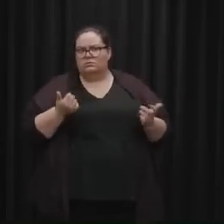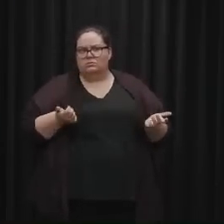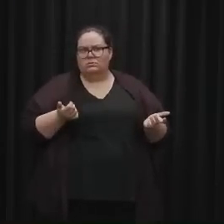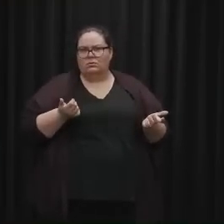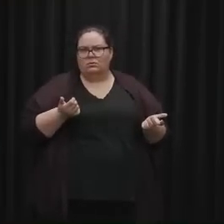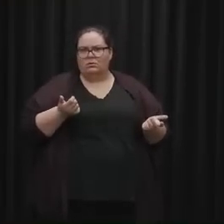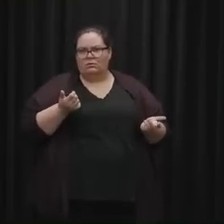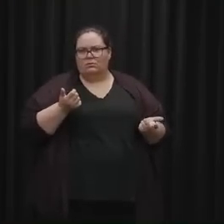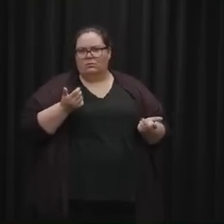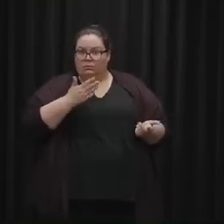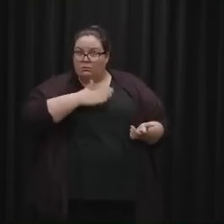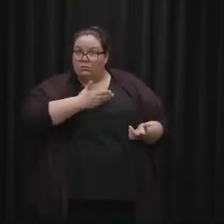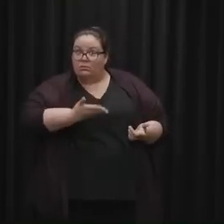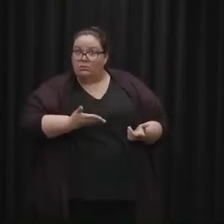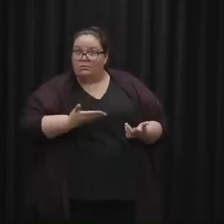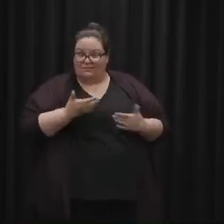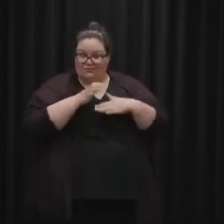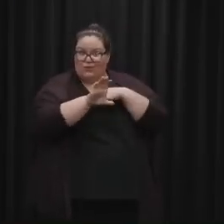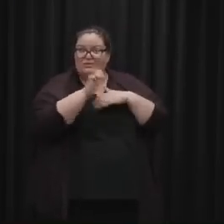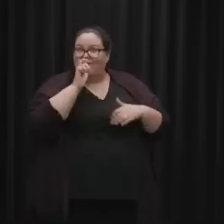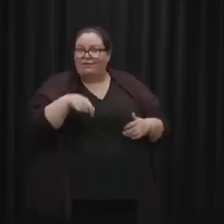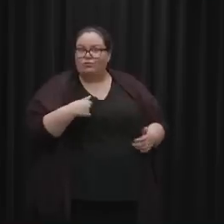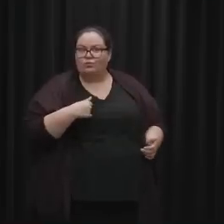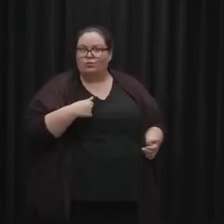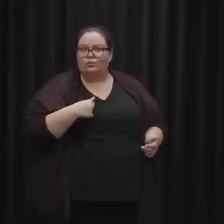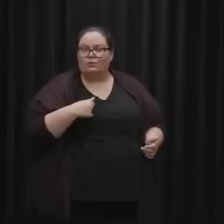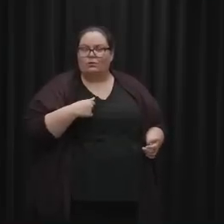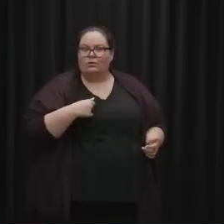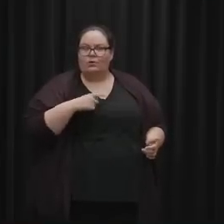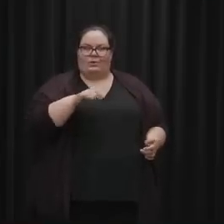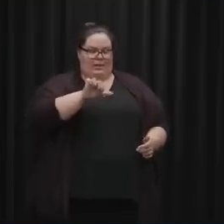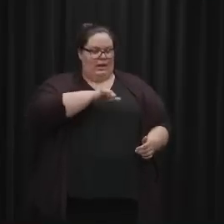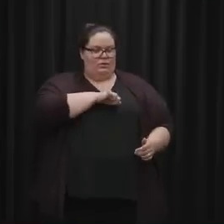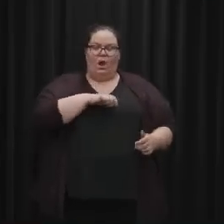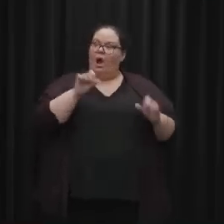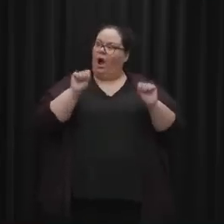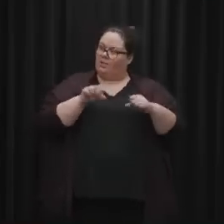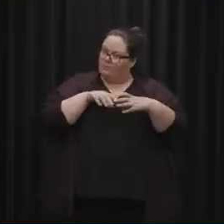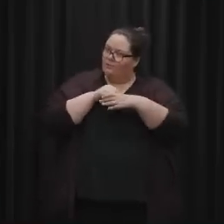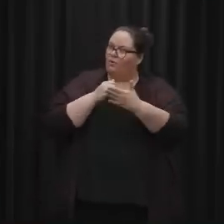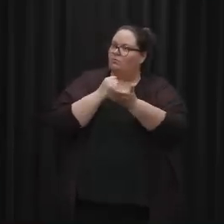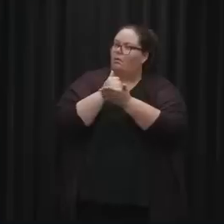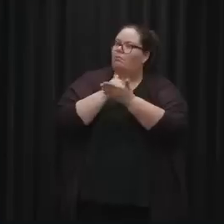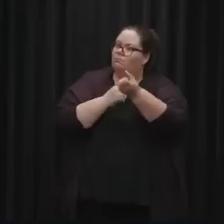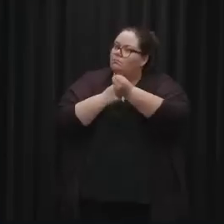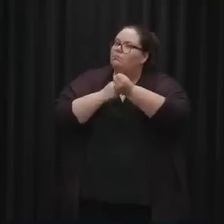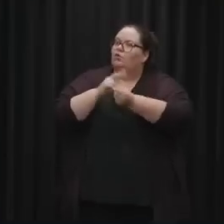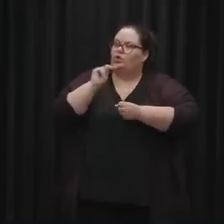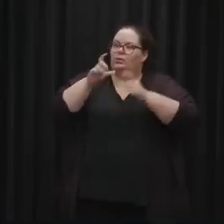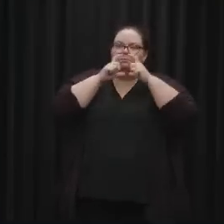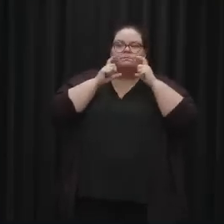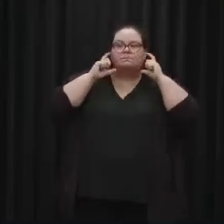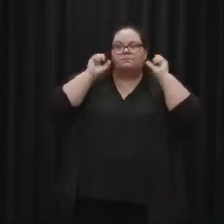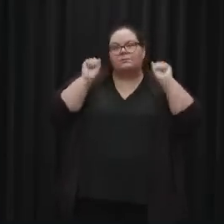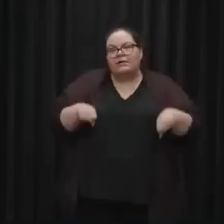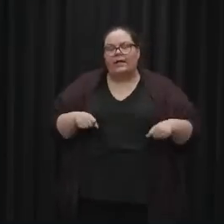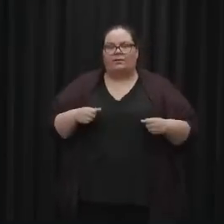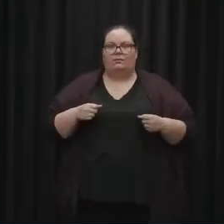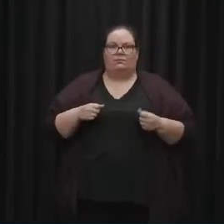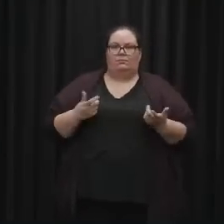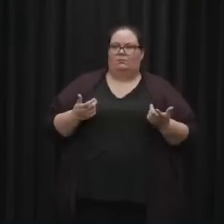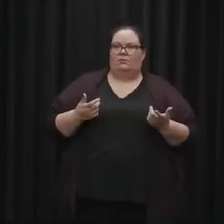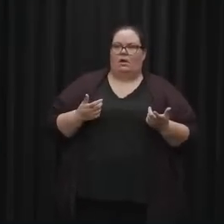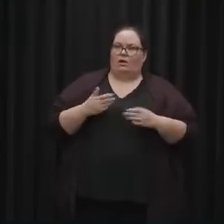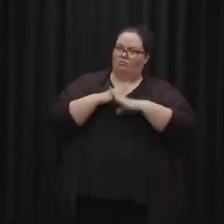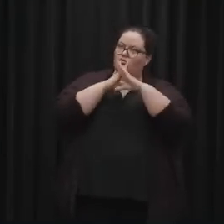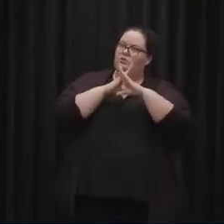solution willingly and openly, because that's what we need. We need the attitude to be, I can do my part. I can be a big help here in